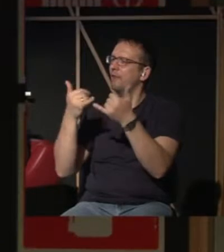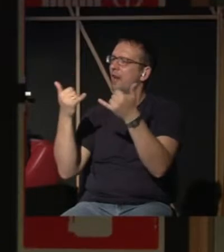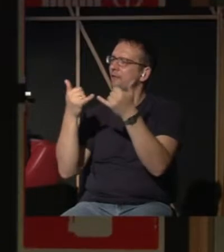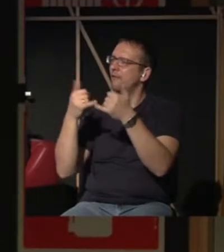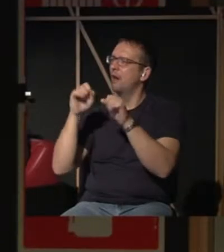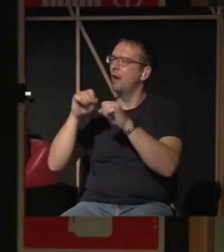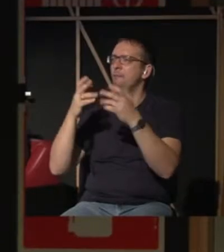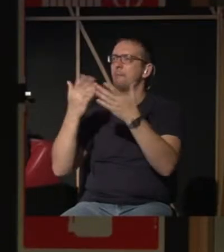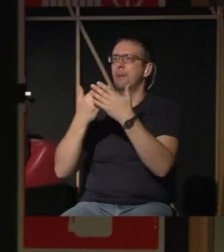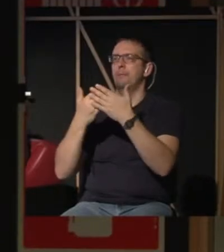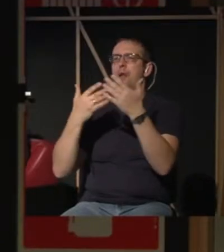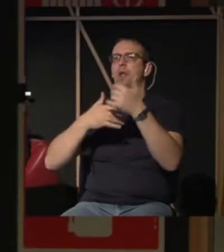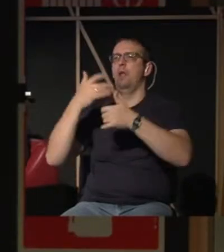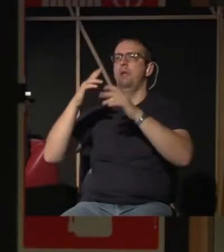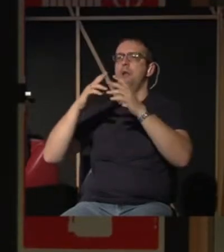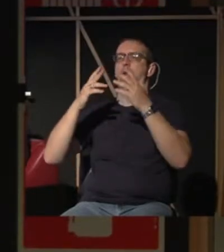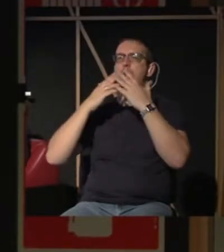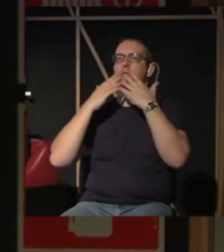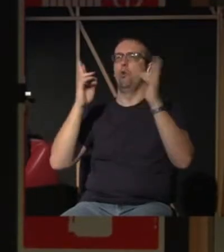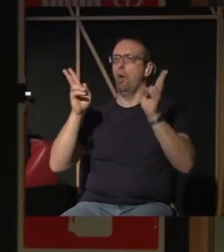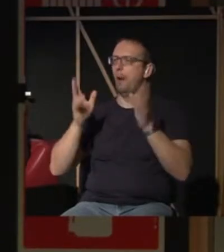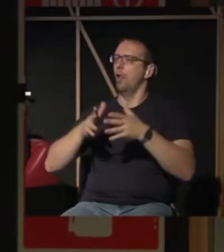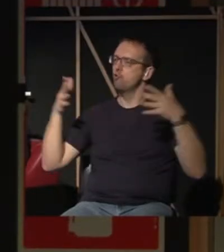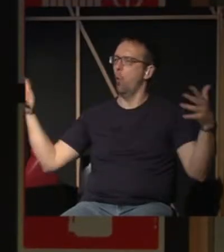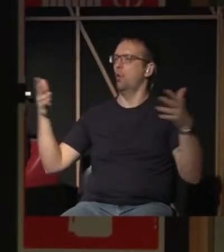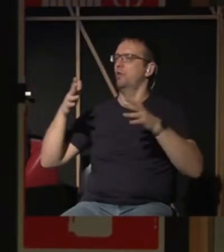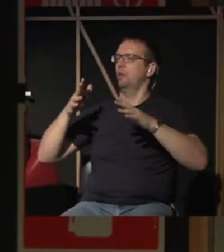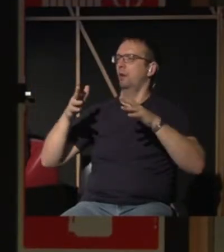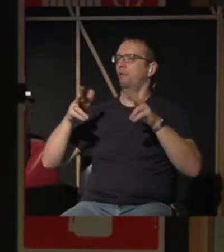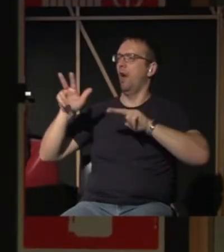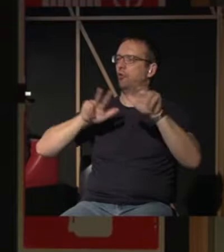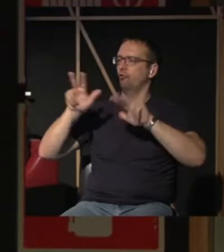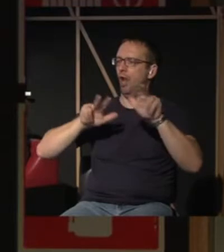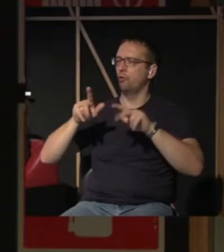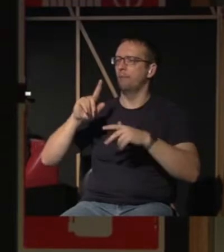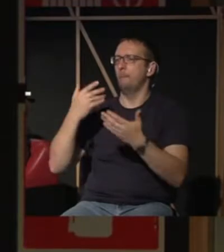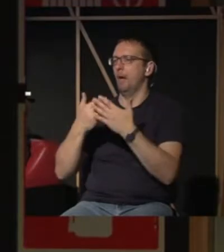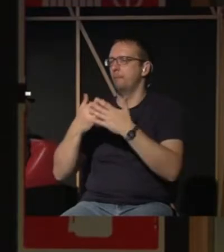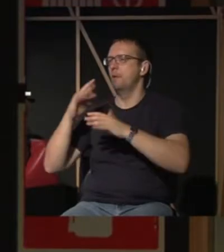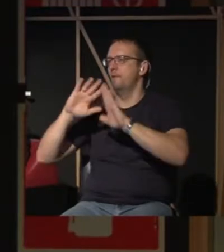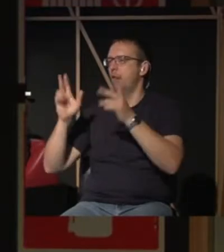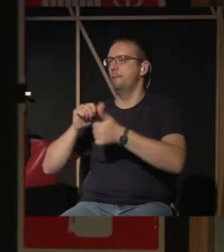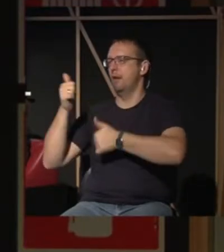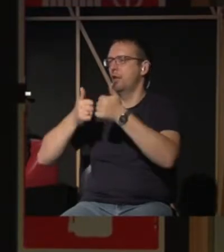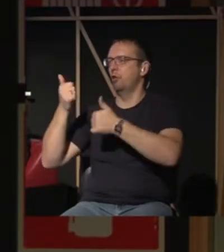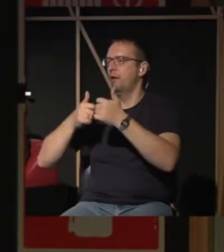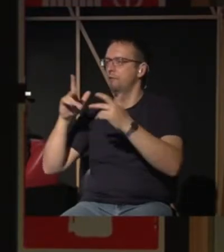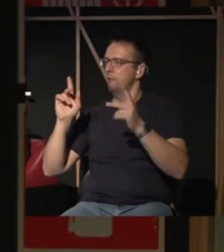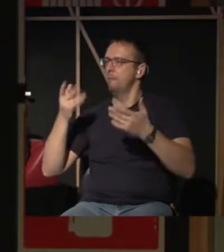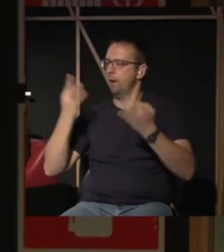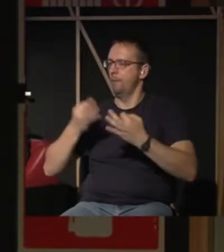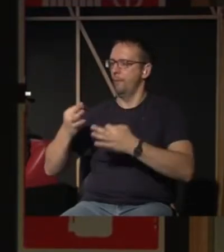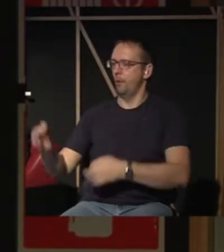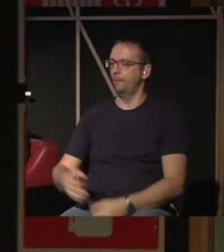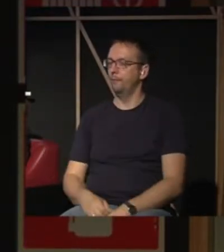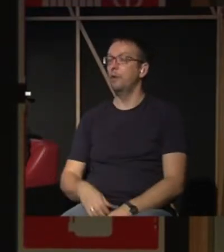We also had dedicated staff to accessibility at the stadiums, and I'll share with you a few of those numbers as we move ahead. So